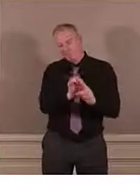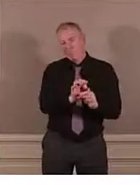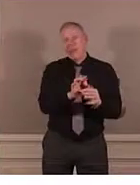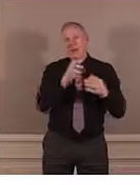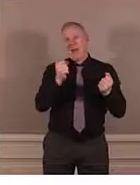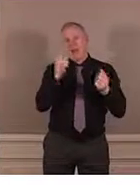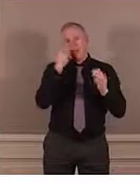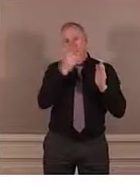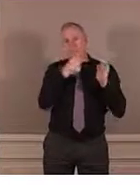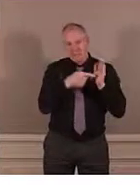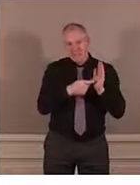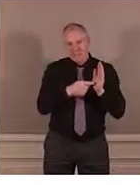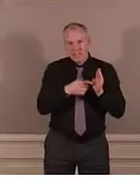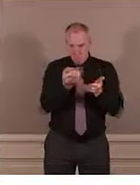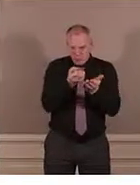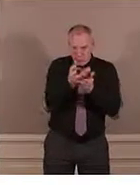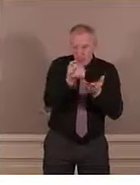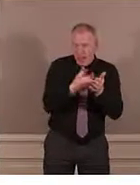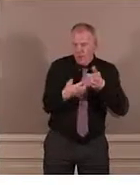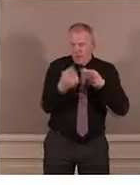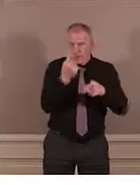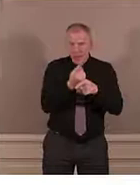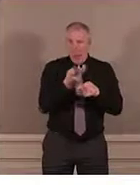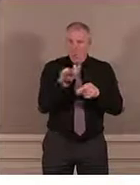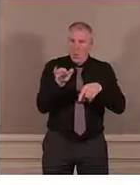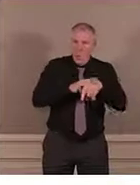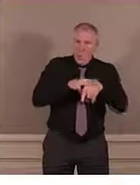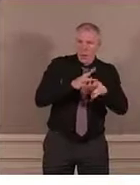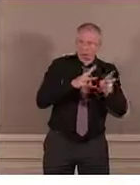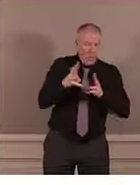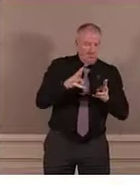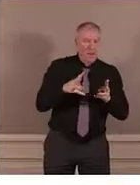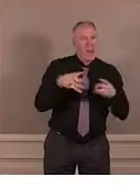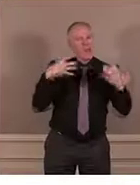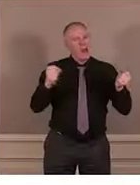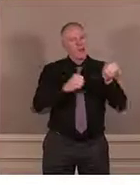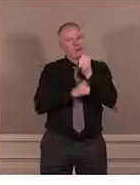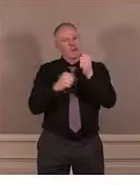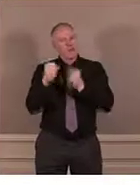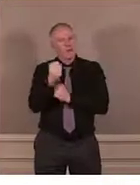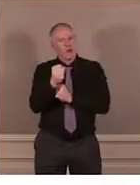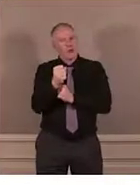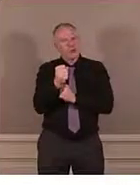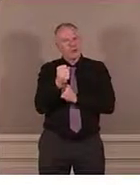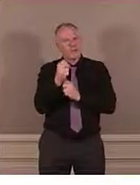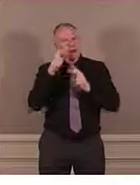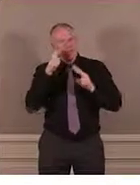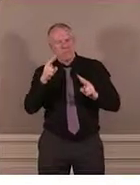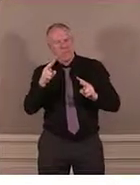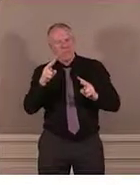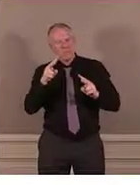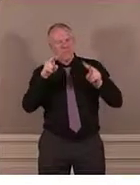appropriate descriptor of what it looks like in practice, and it offers a really structured way to capture how an